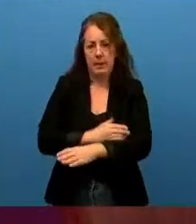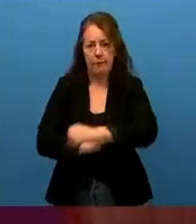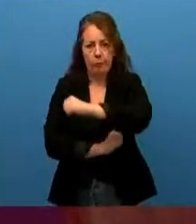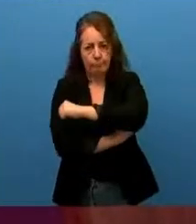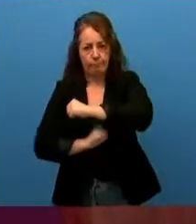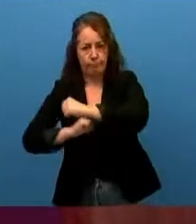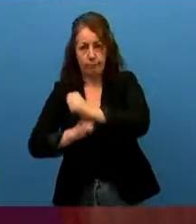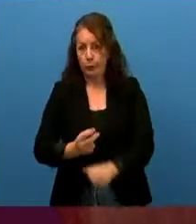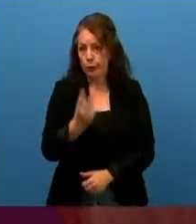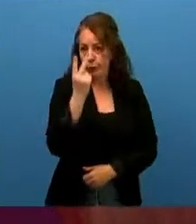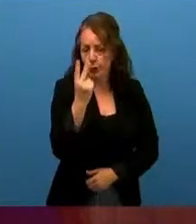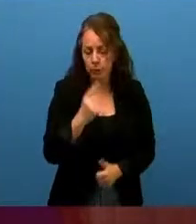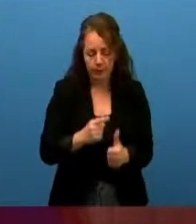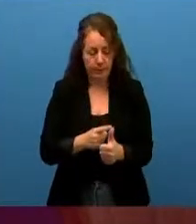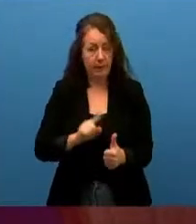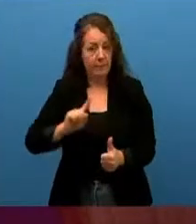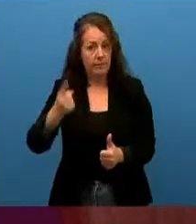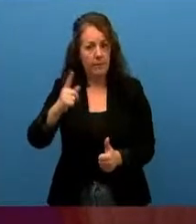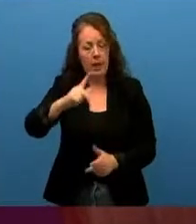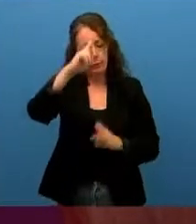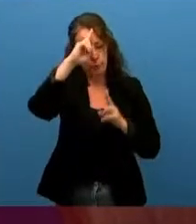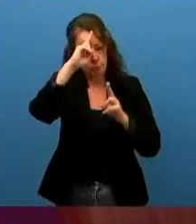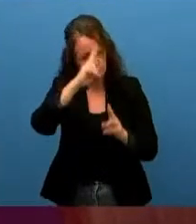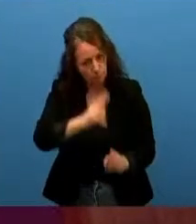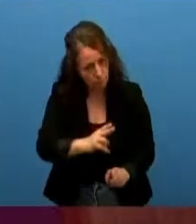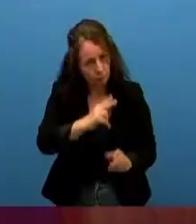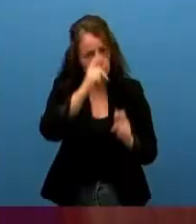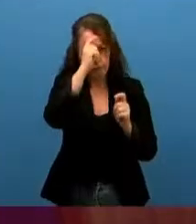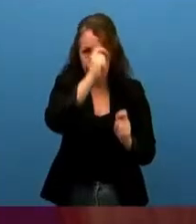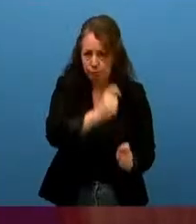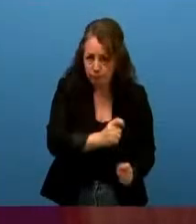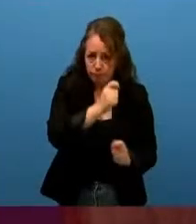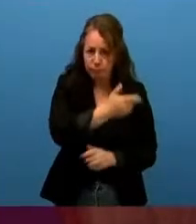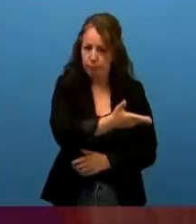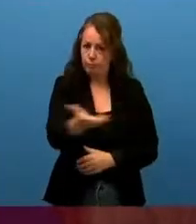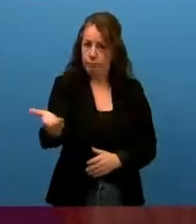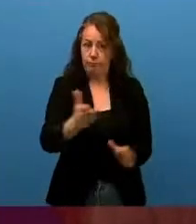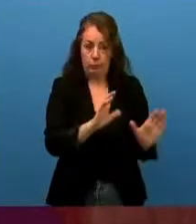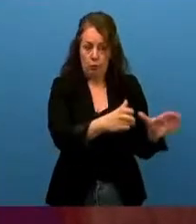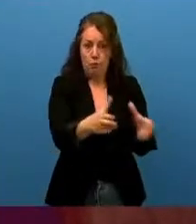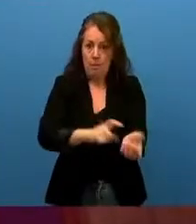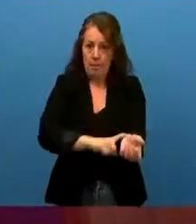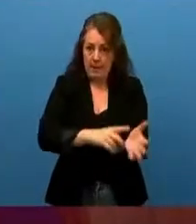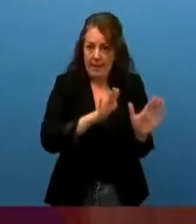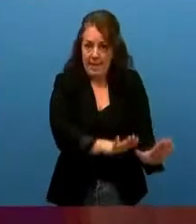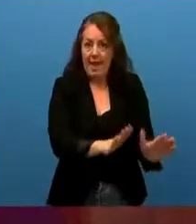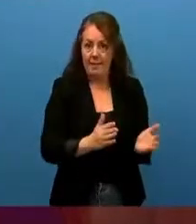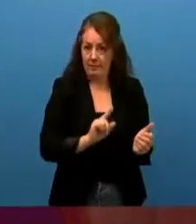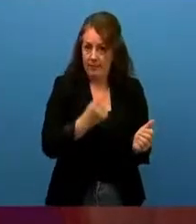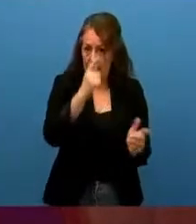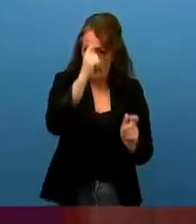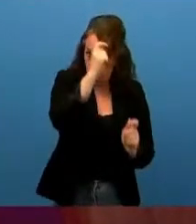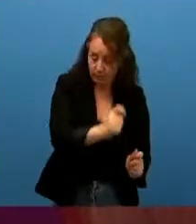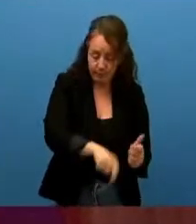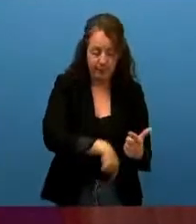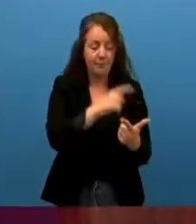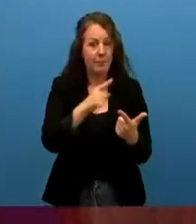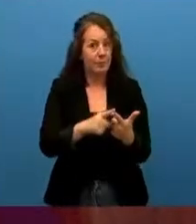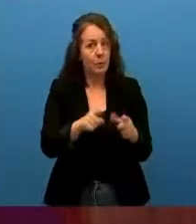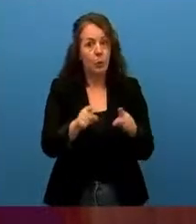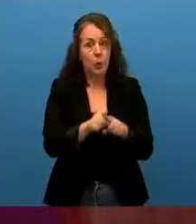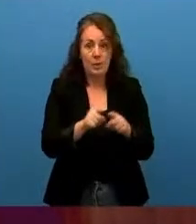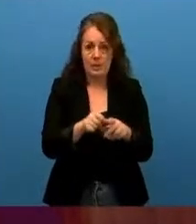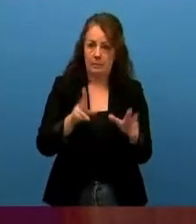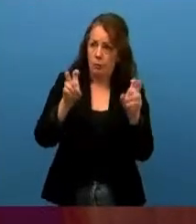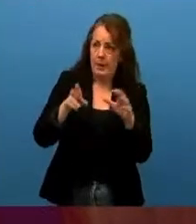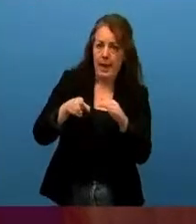legitimate representatives and institutions of Indigenous peoples, and the other is having access to and participation